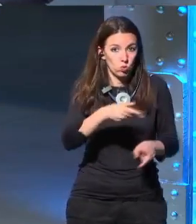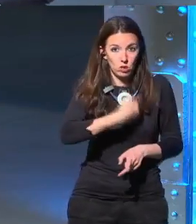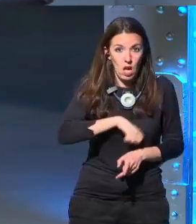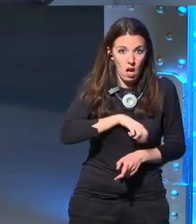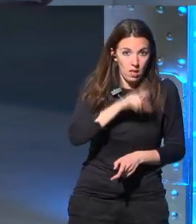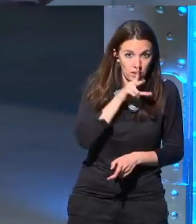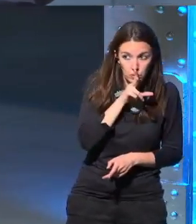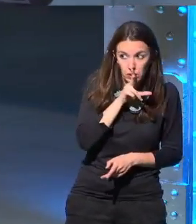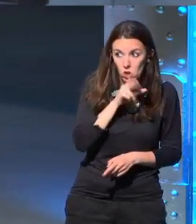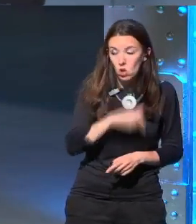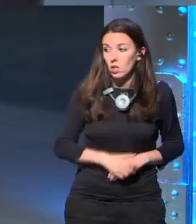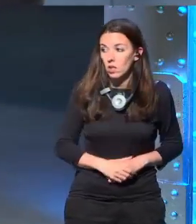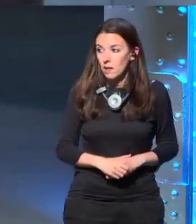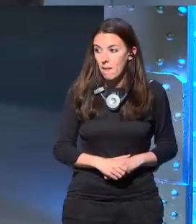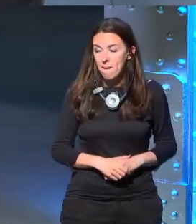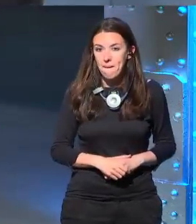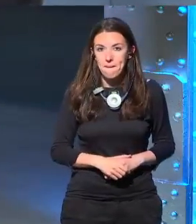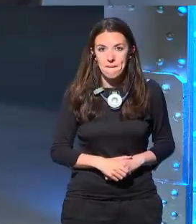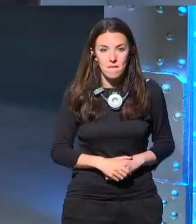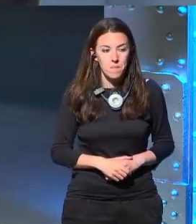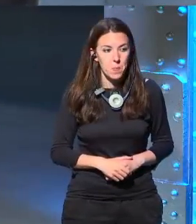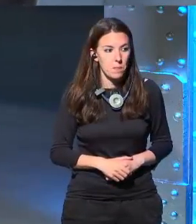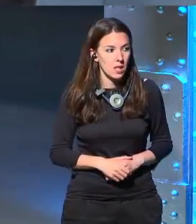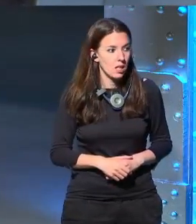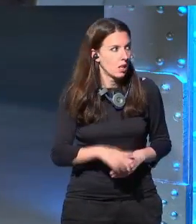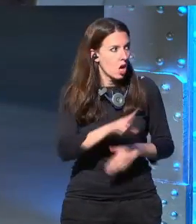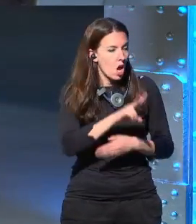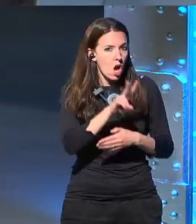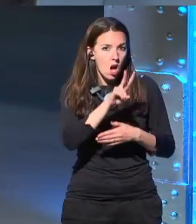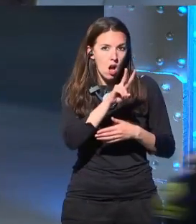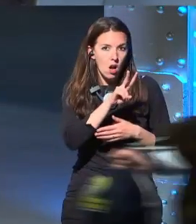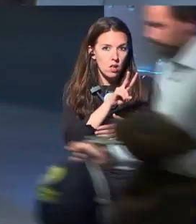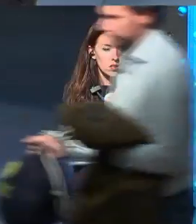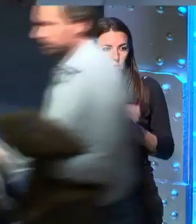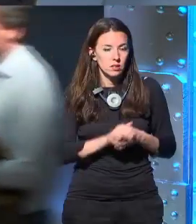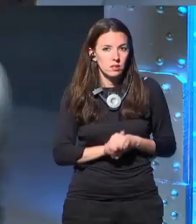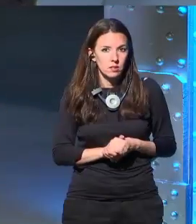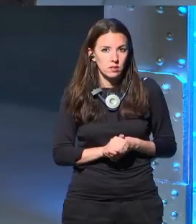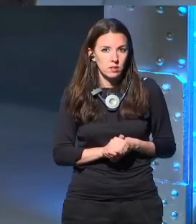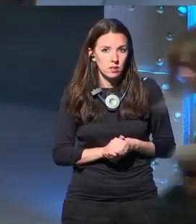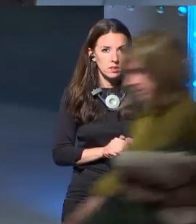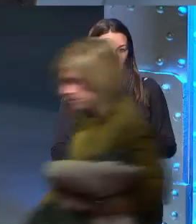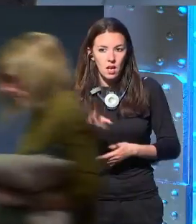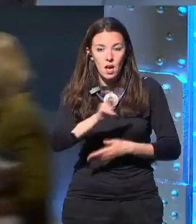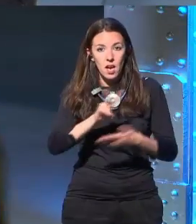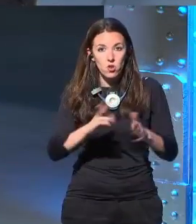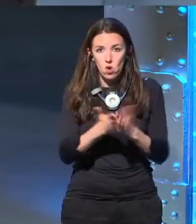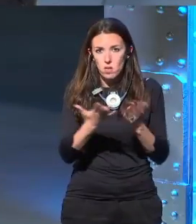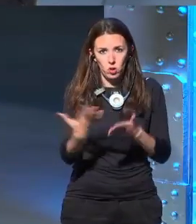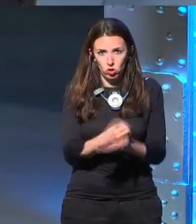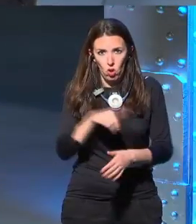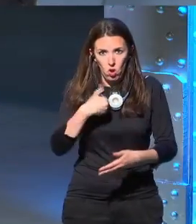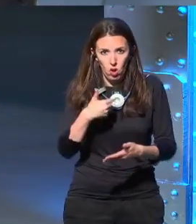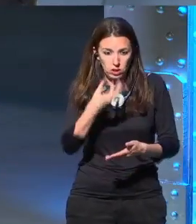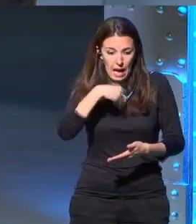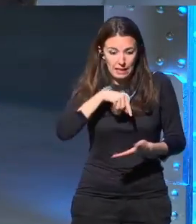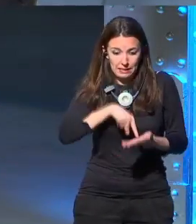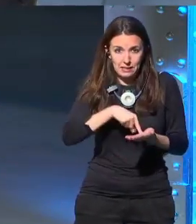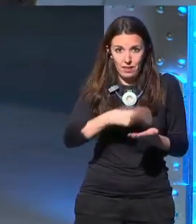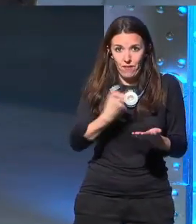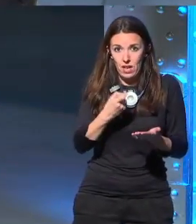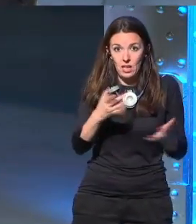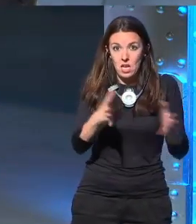I have been very fortunate to read all your books, except this one, and I'm really looking forward to this summer when I will be able to sit down